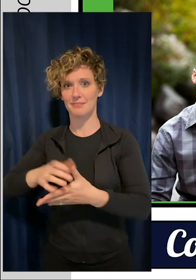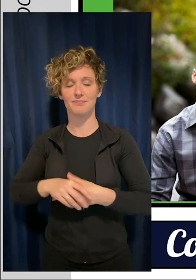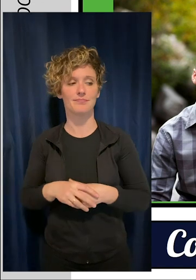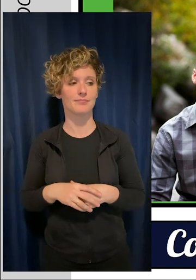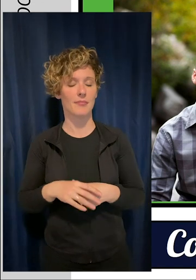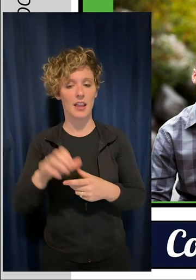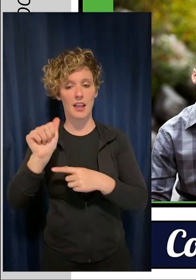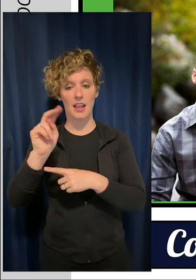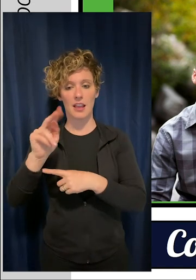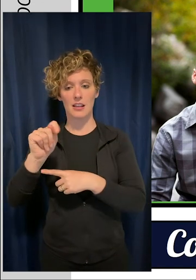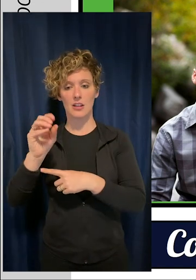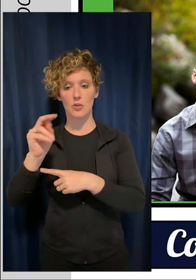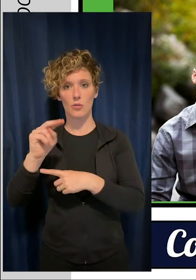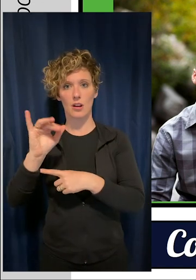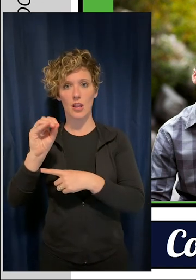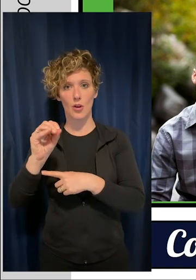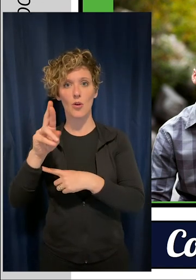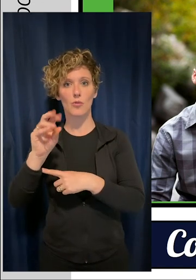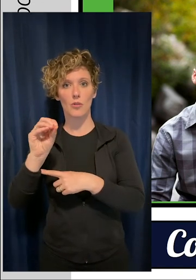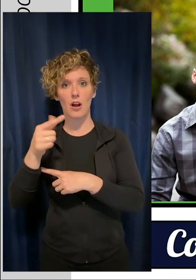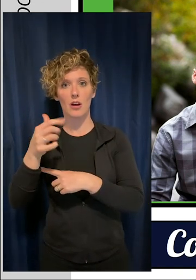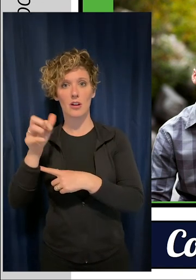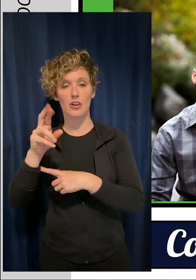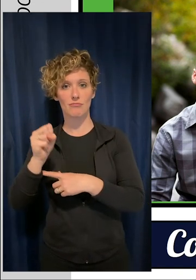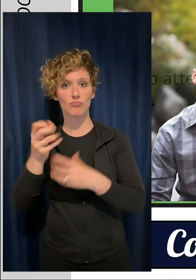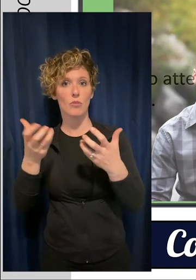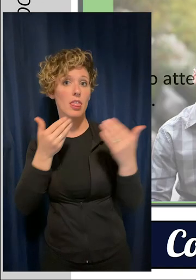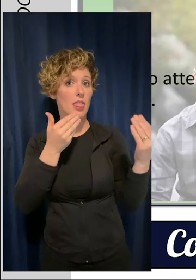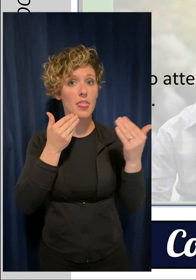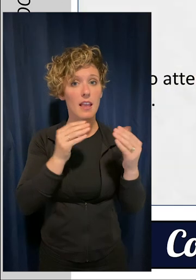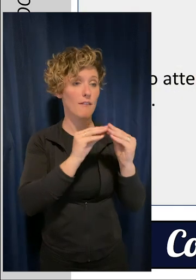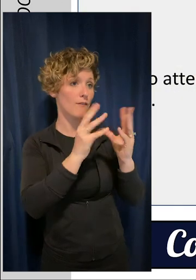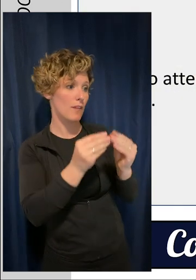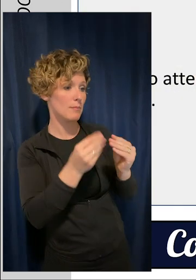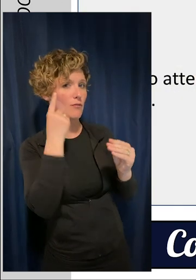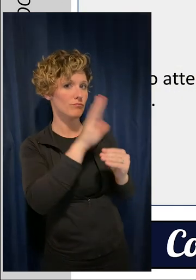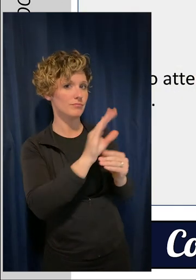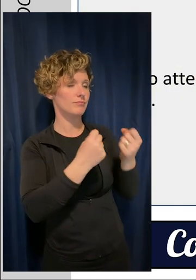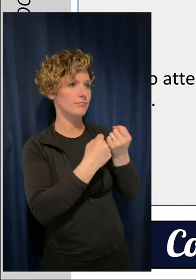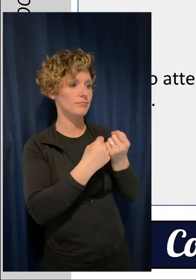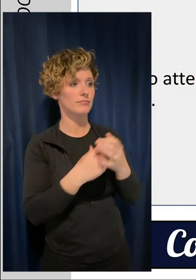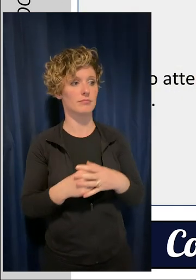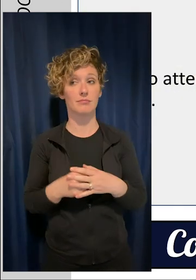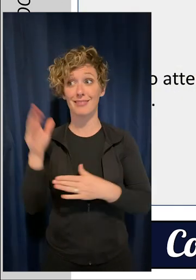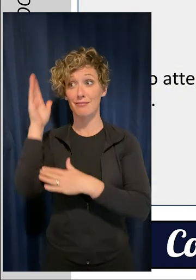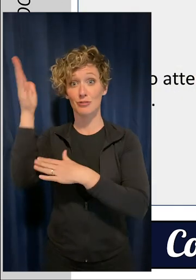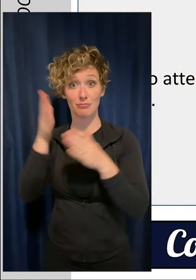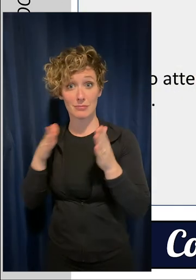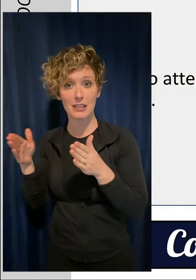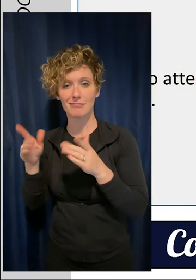Antonio Rogers would like to thank his family for all of their support. In the future, Antonio plans to attend